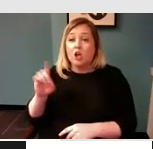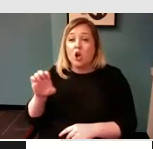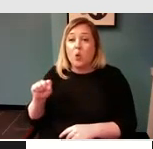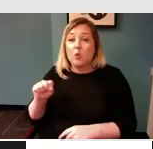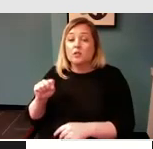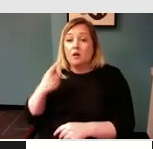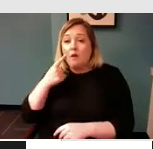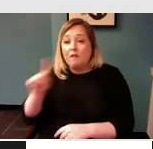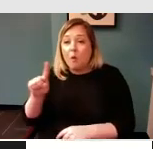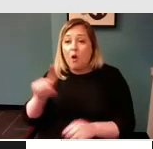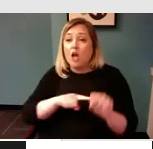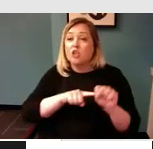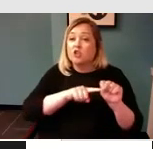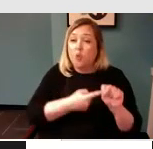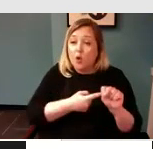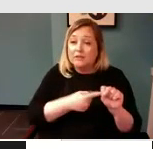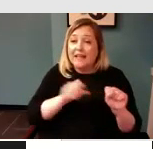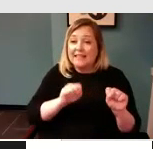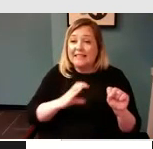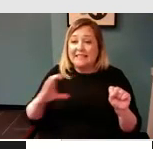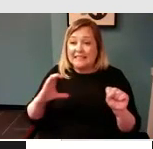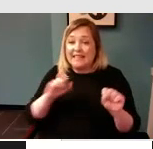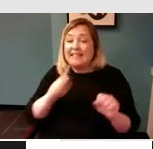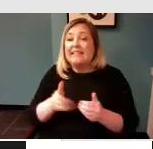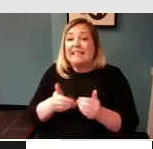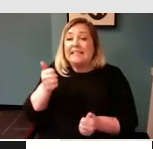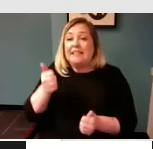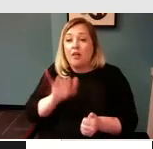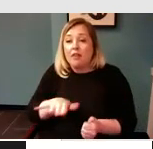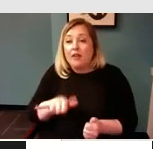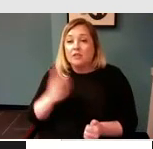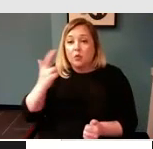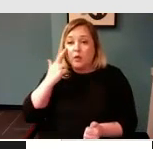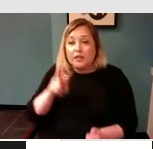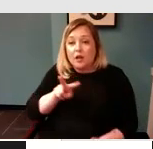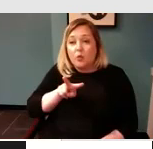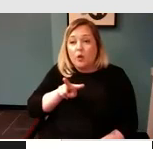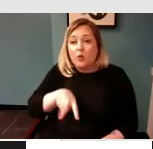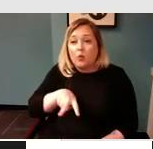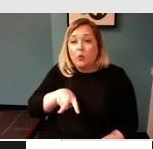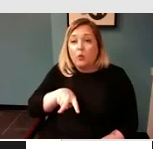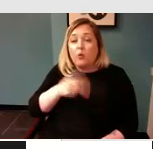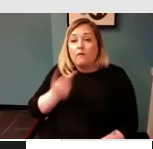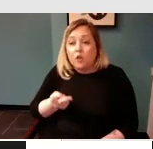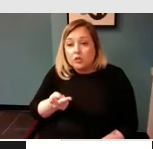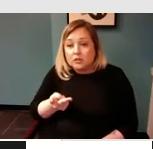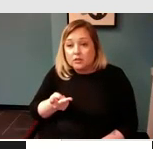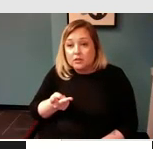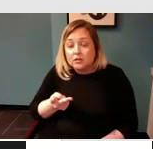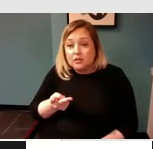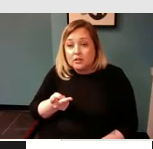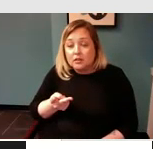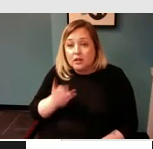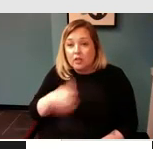is why we reverse the set of edges, and that makes this CJFD from a source node, from a sink node into a source